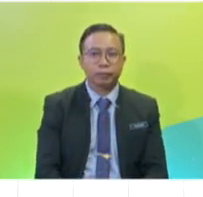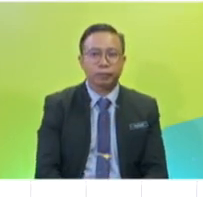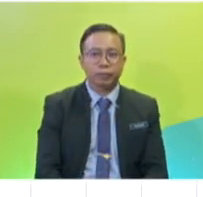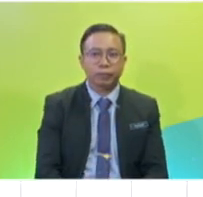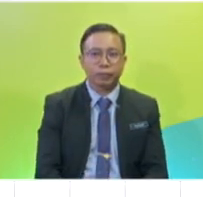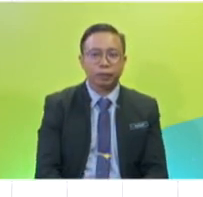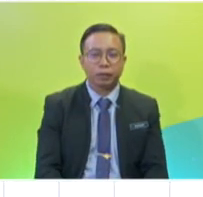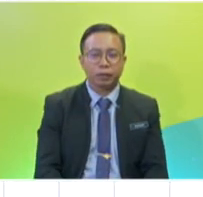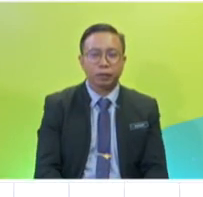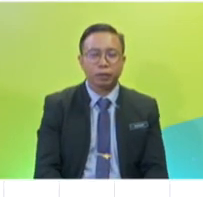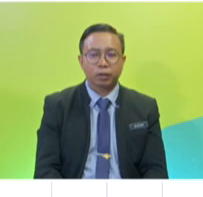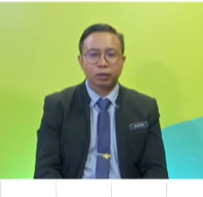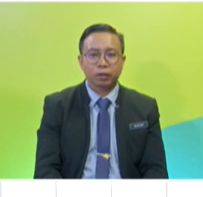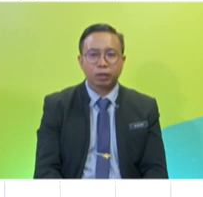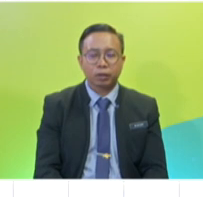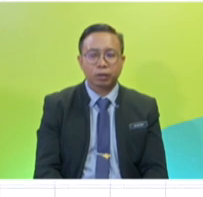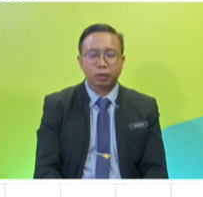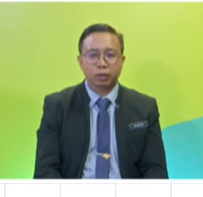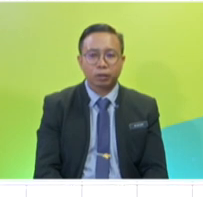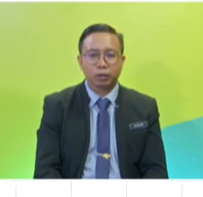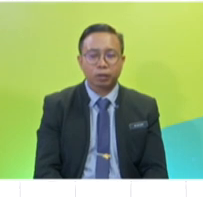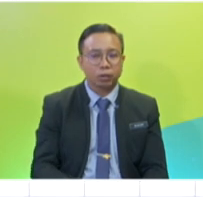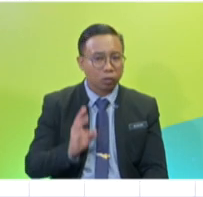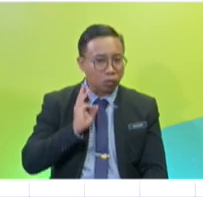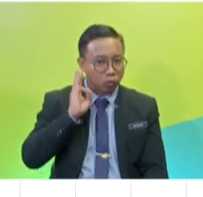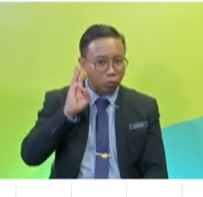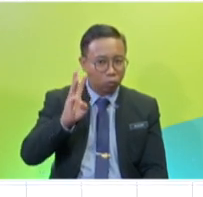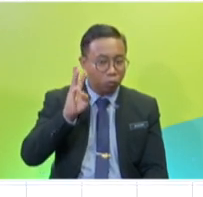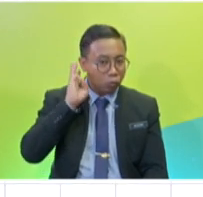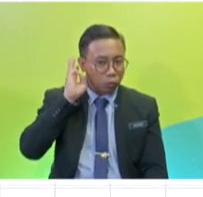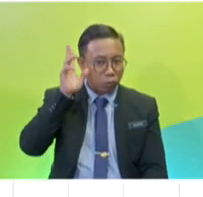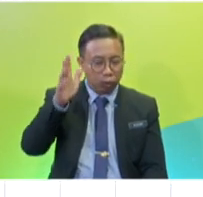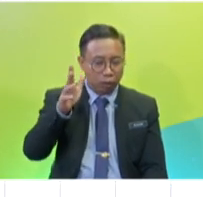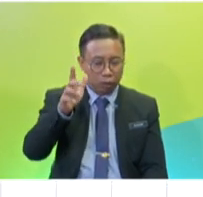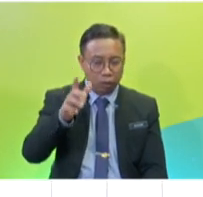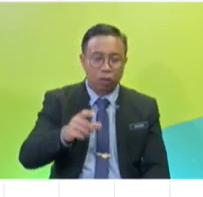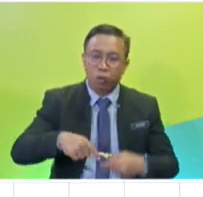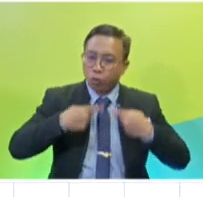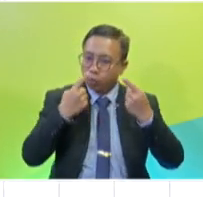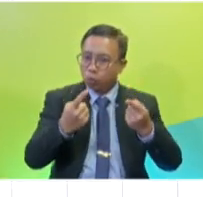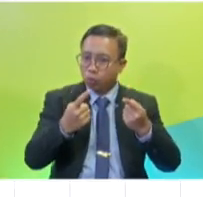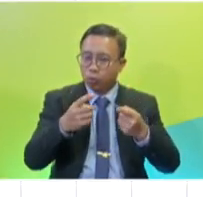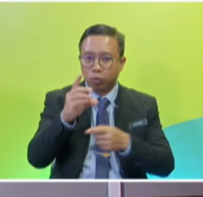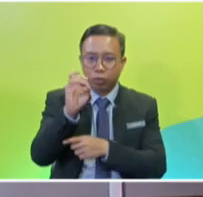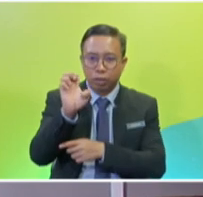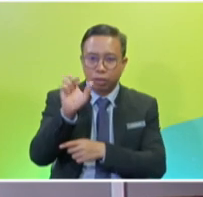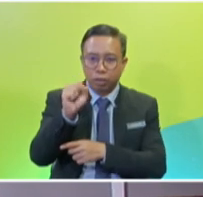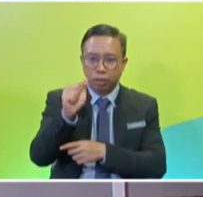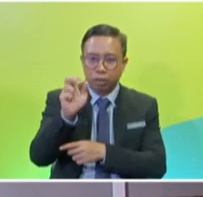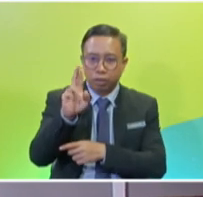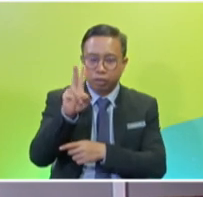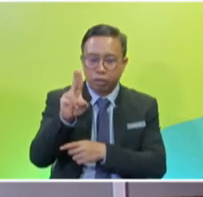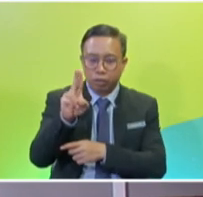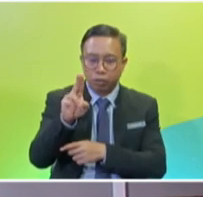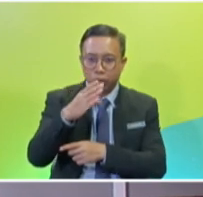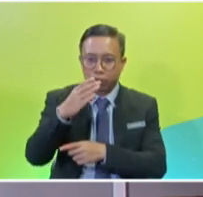My VAR will go desa rukus. Will go desa rukus. Have